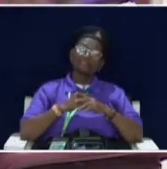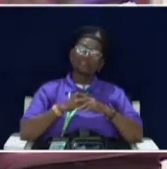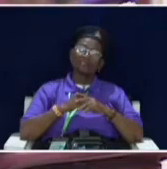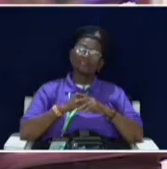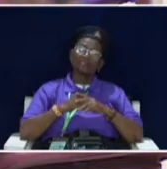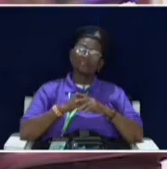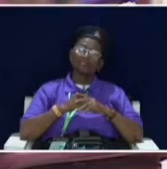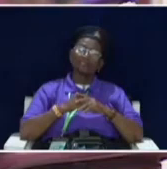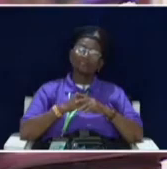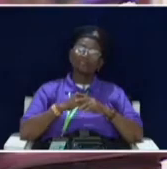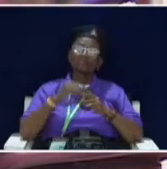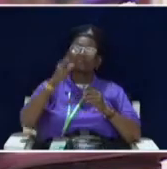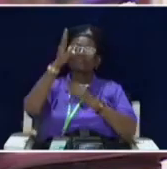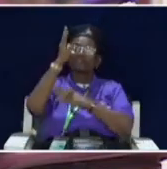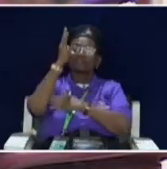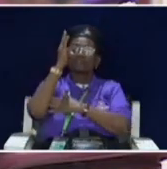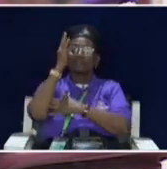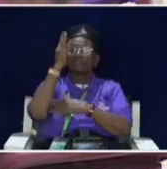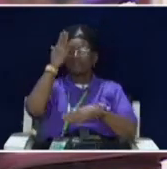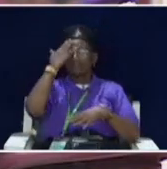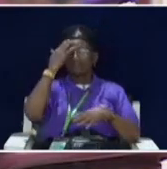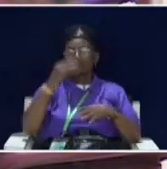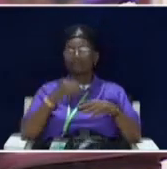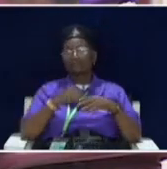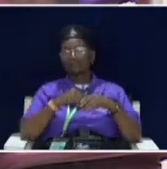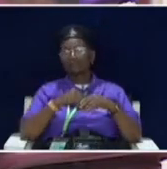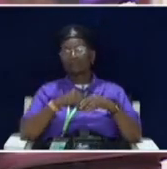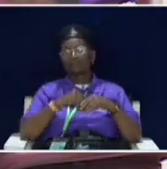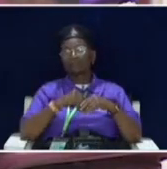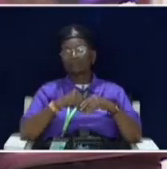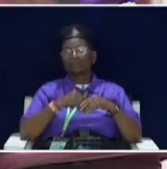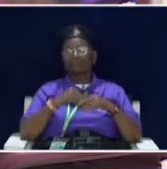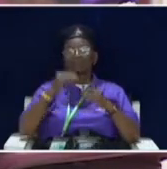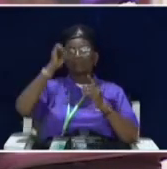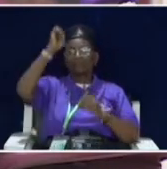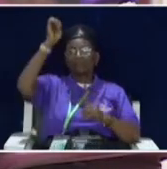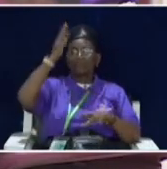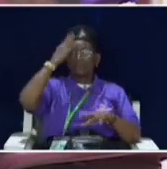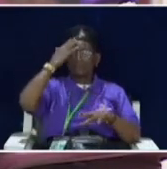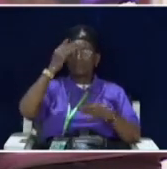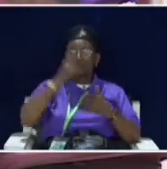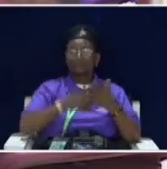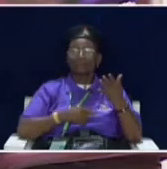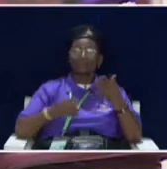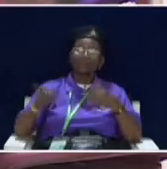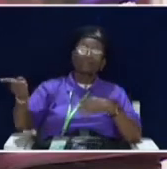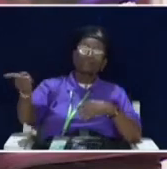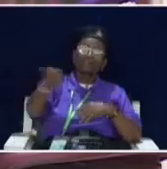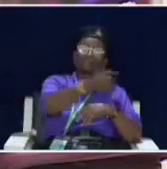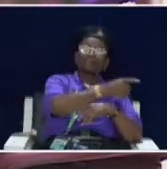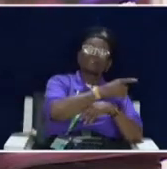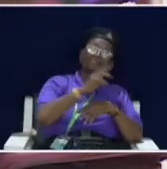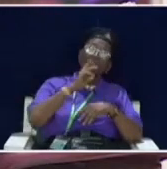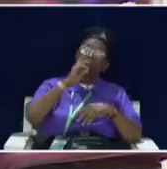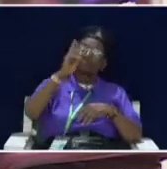But God knows. Looto Olorun mo. He knows what you are passing